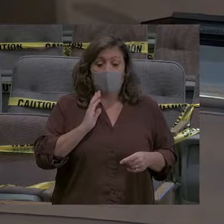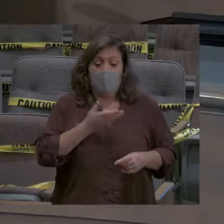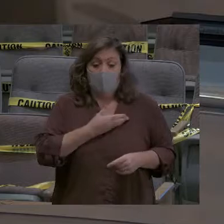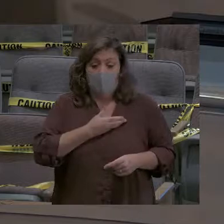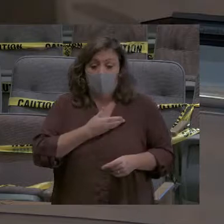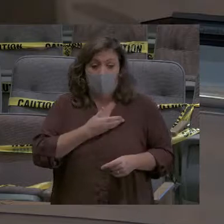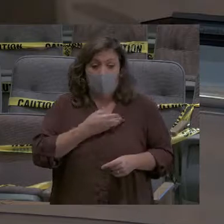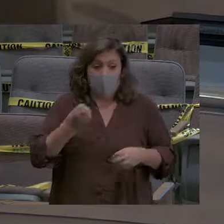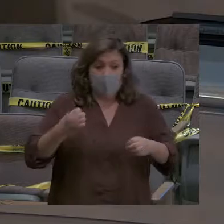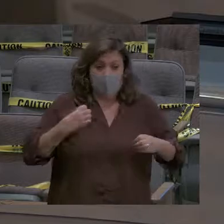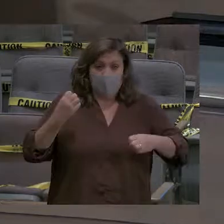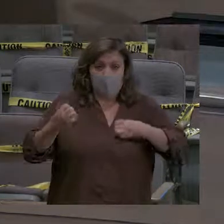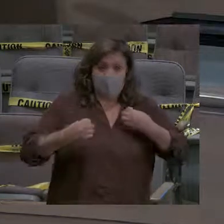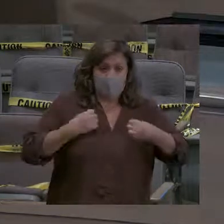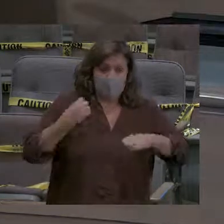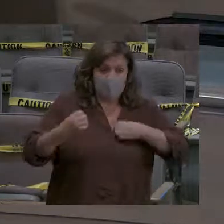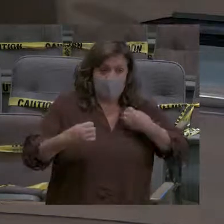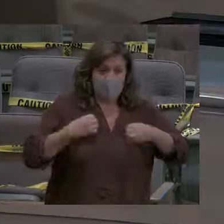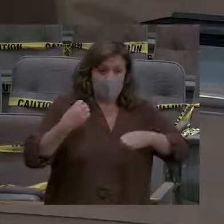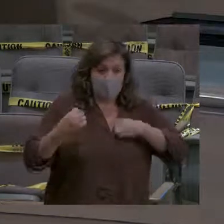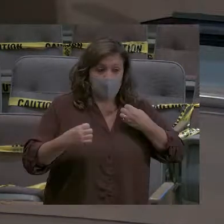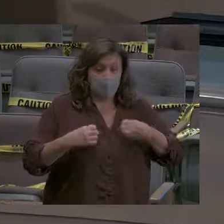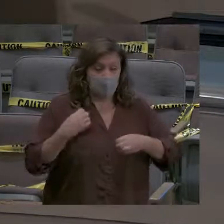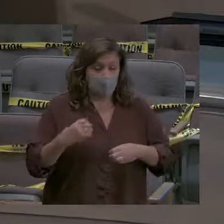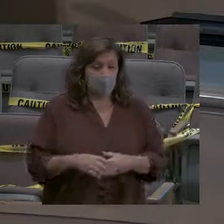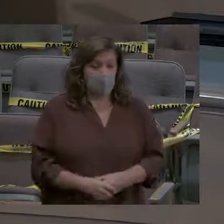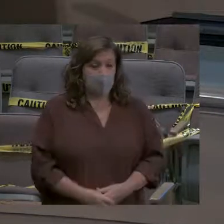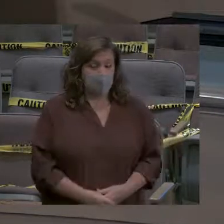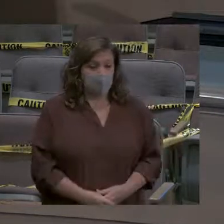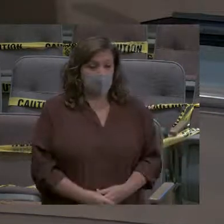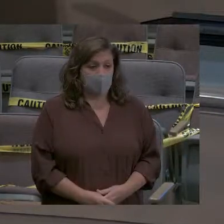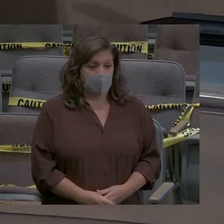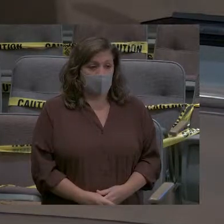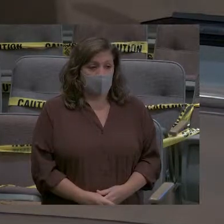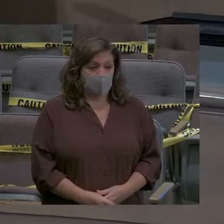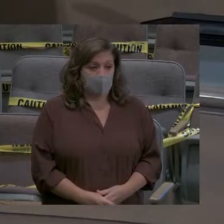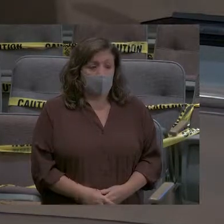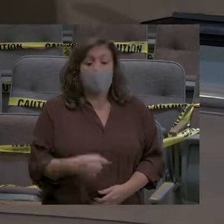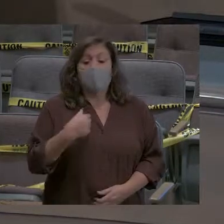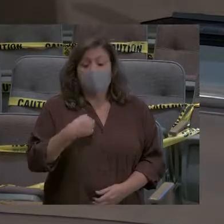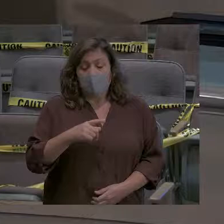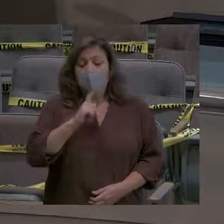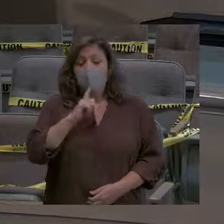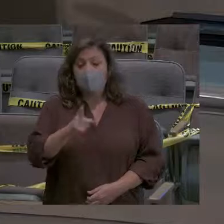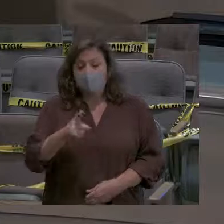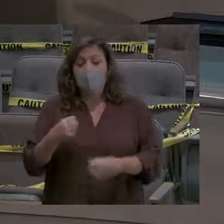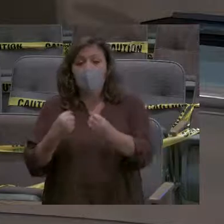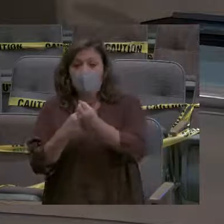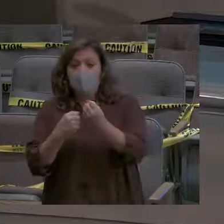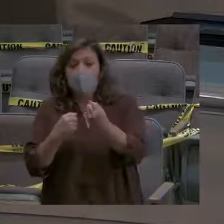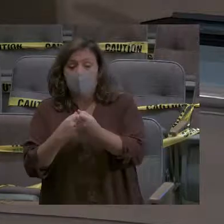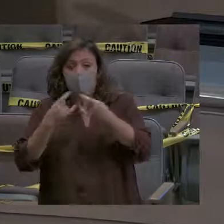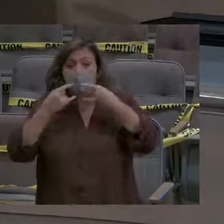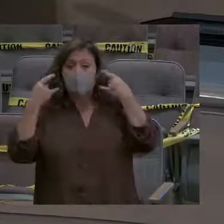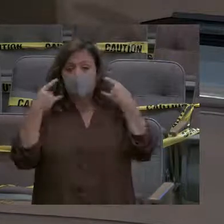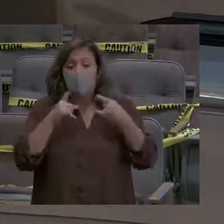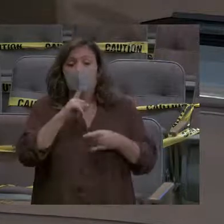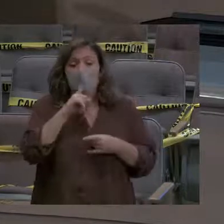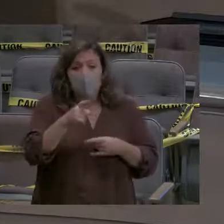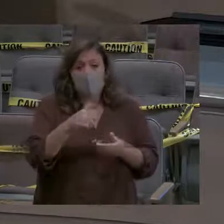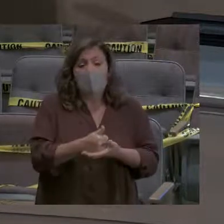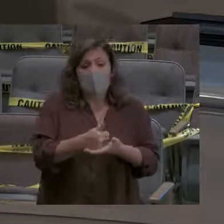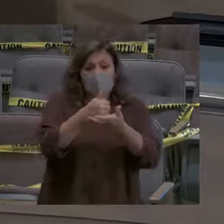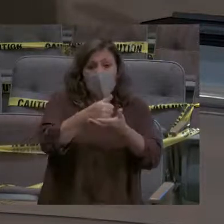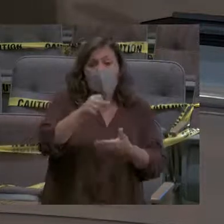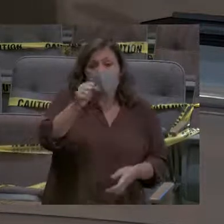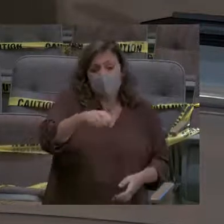energy is, and I'm a huge proponent of masks. They are effective. I've